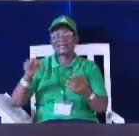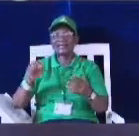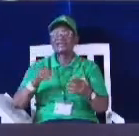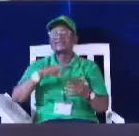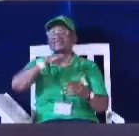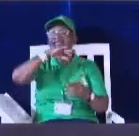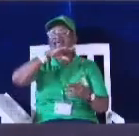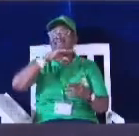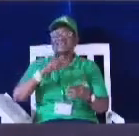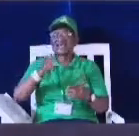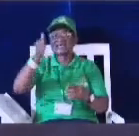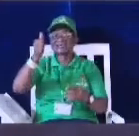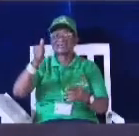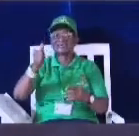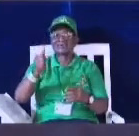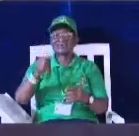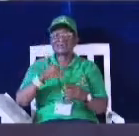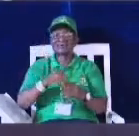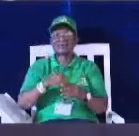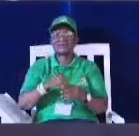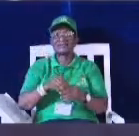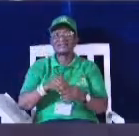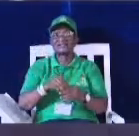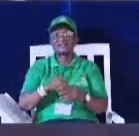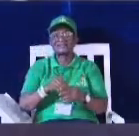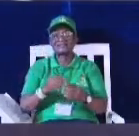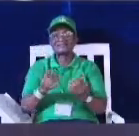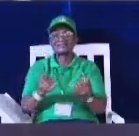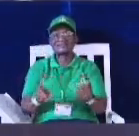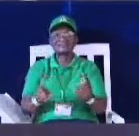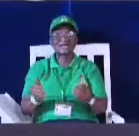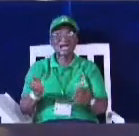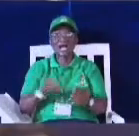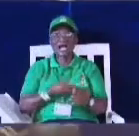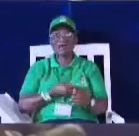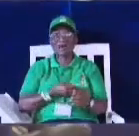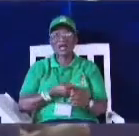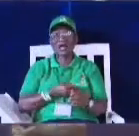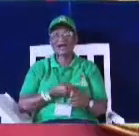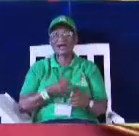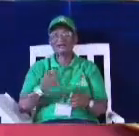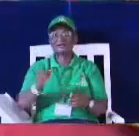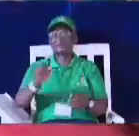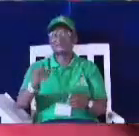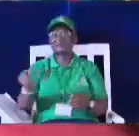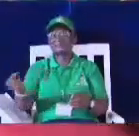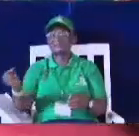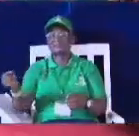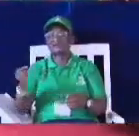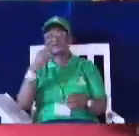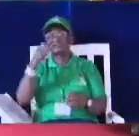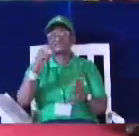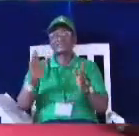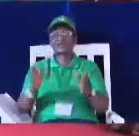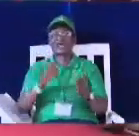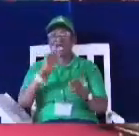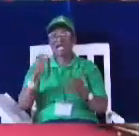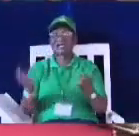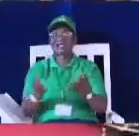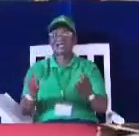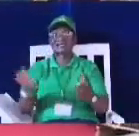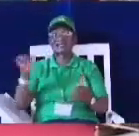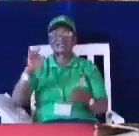meantime, our seminar speakers are here. They will introduce themselves and